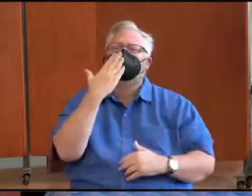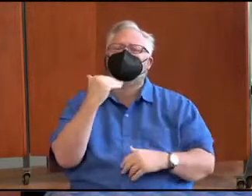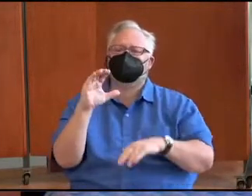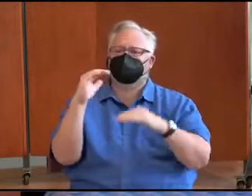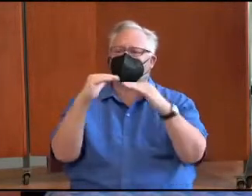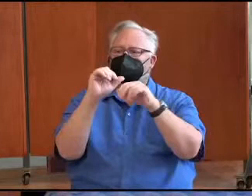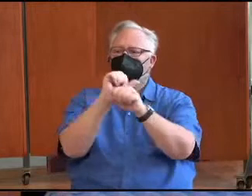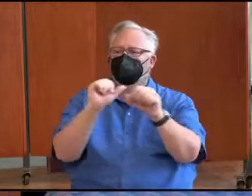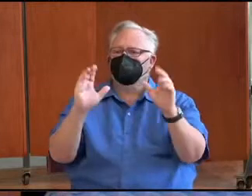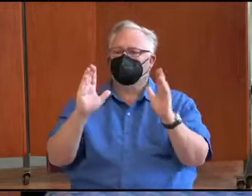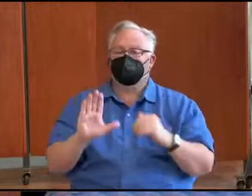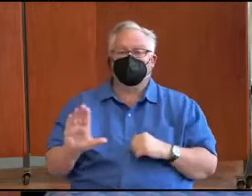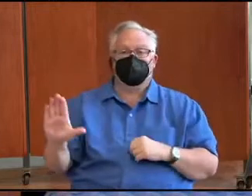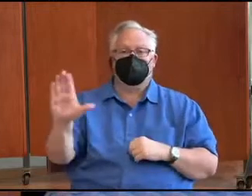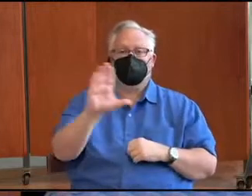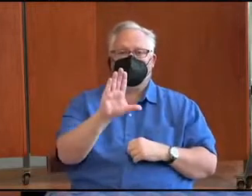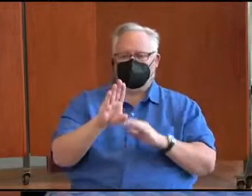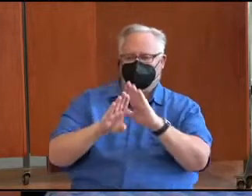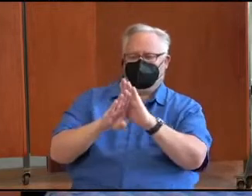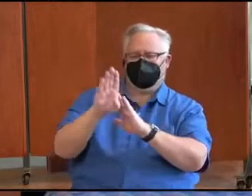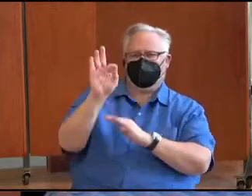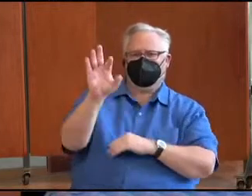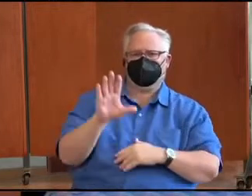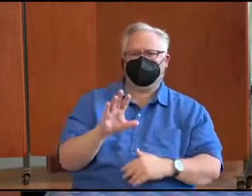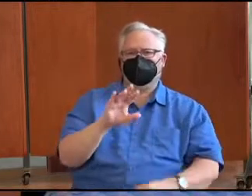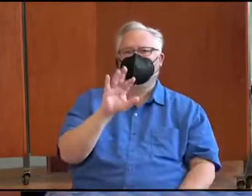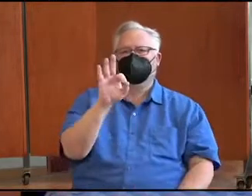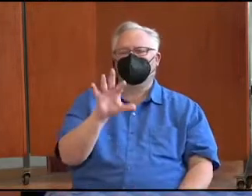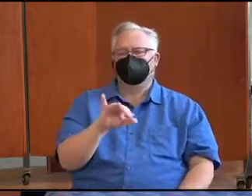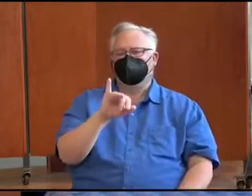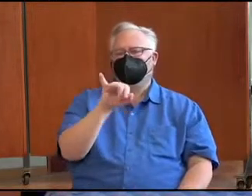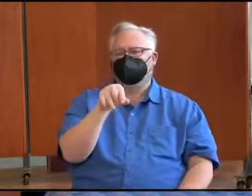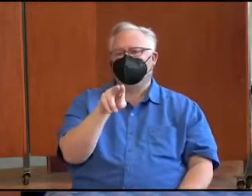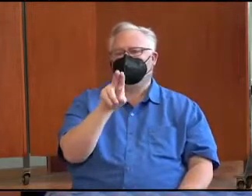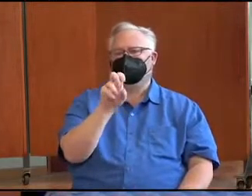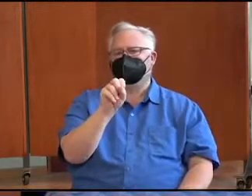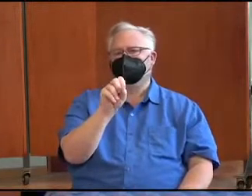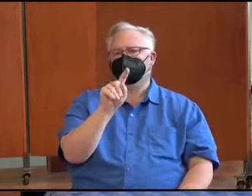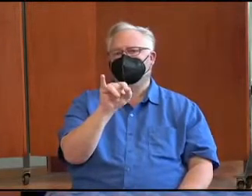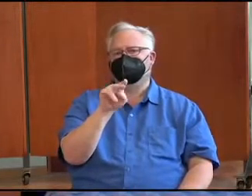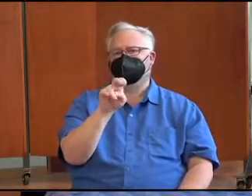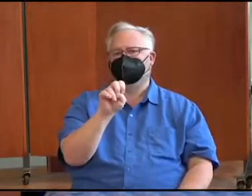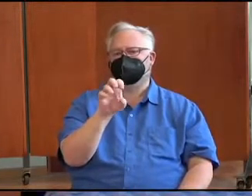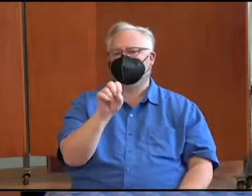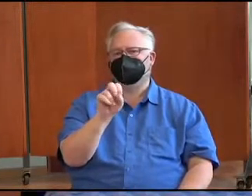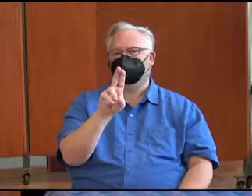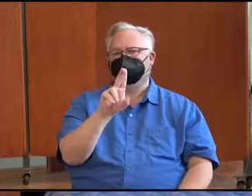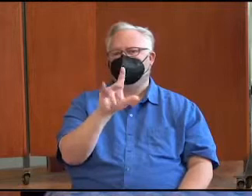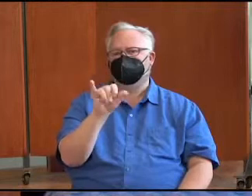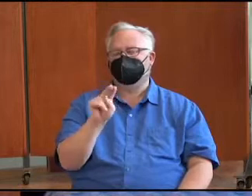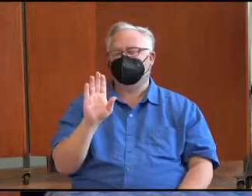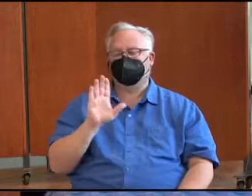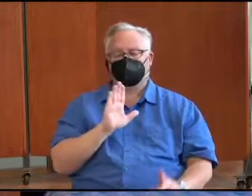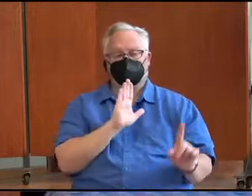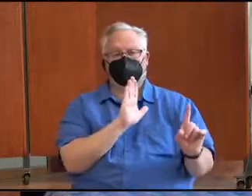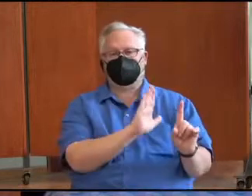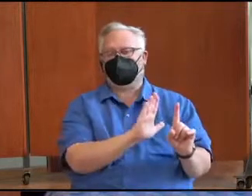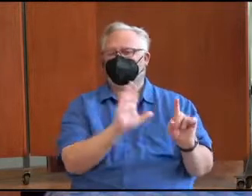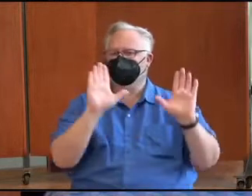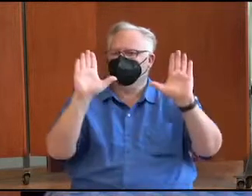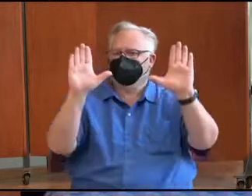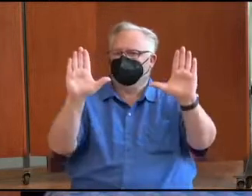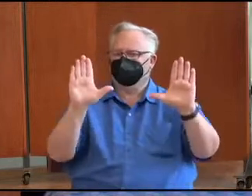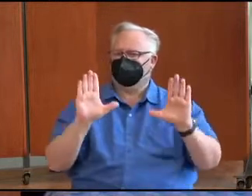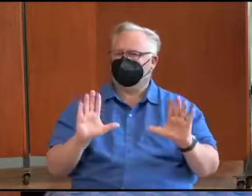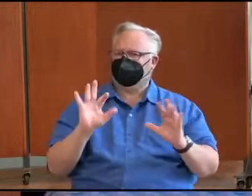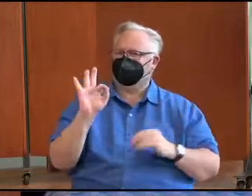colleague, your developmental minister, the Reverend Justine Sullivan, for her tremendous ministry here, for her gifts. I